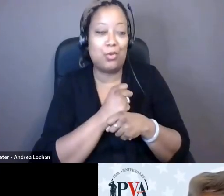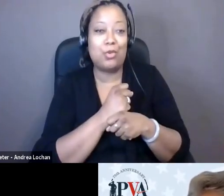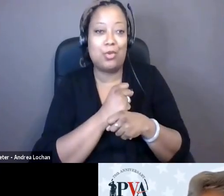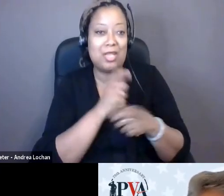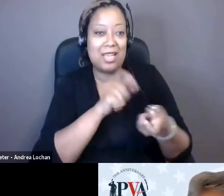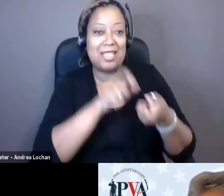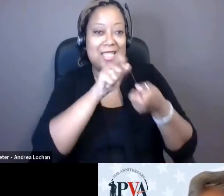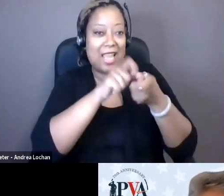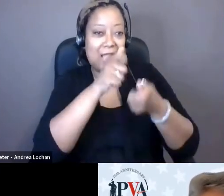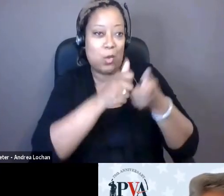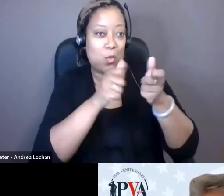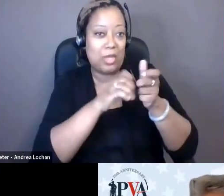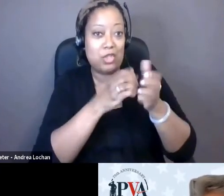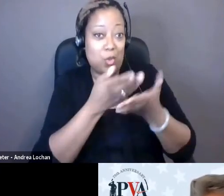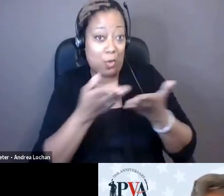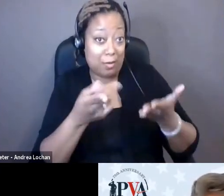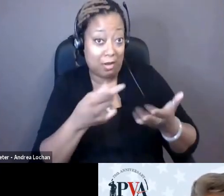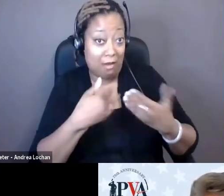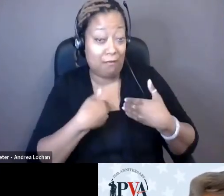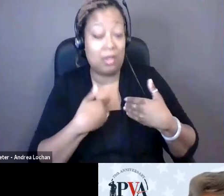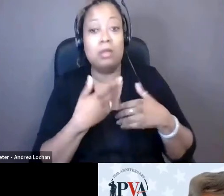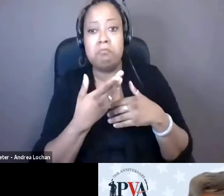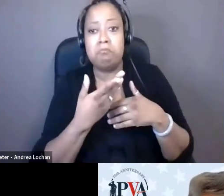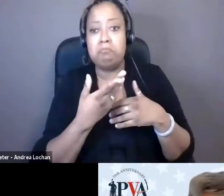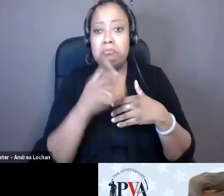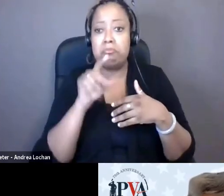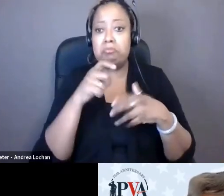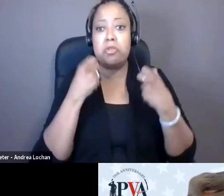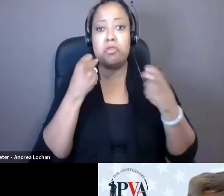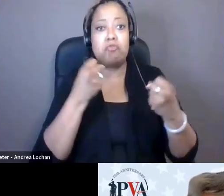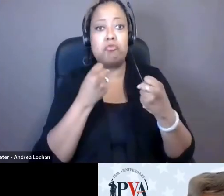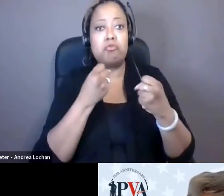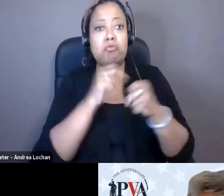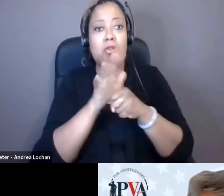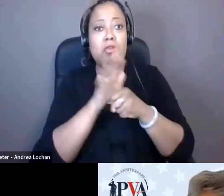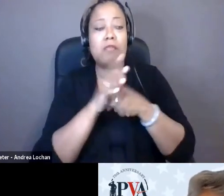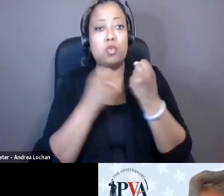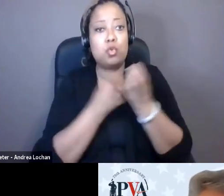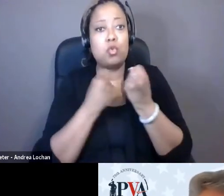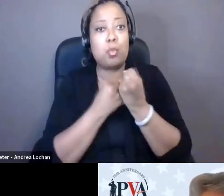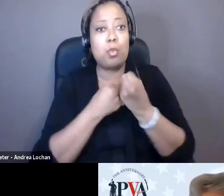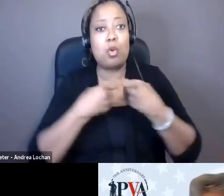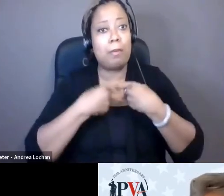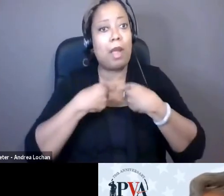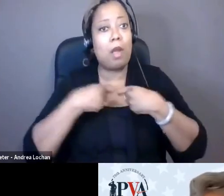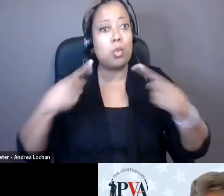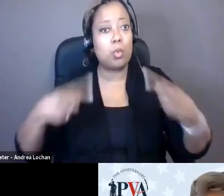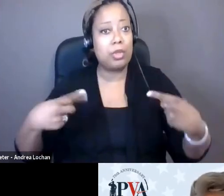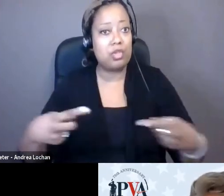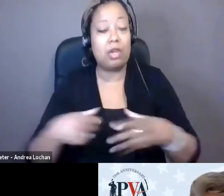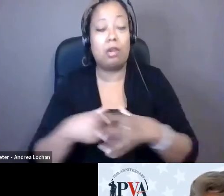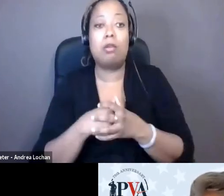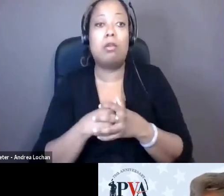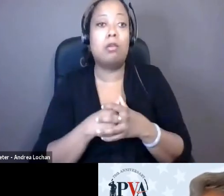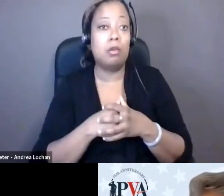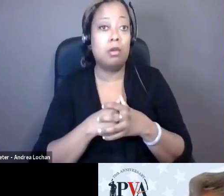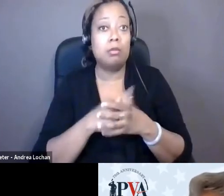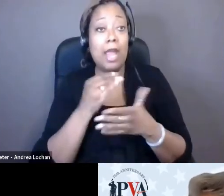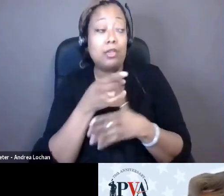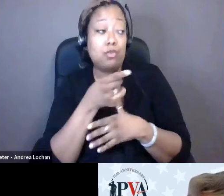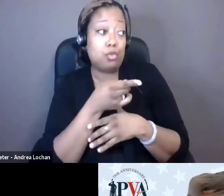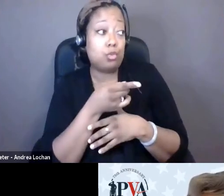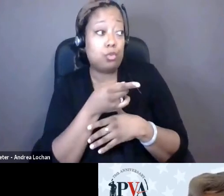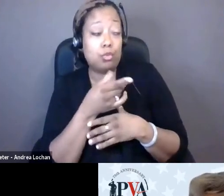which piece of equipment you're getting, but they are strong enough to support a power wheelchair and you. So